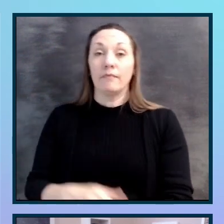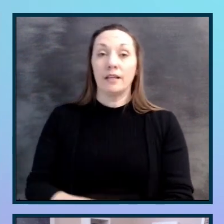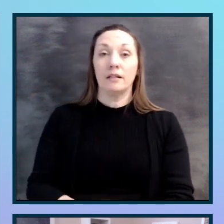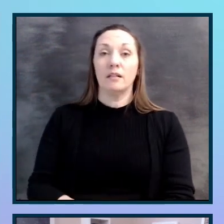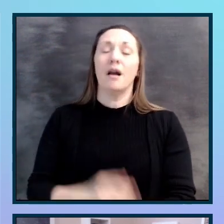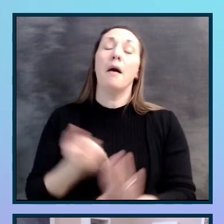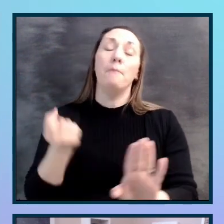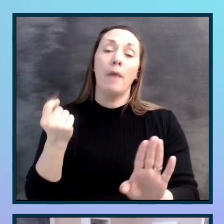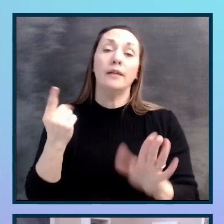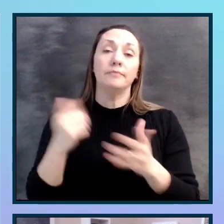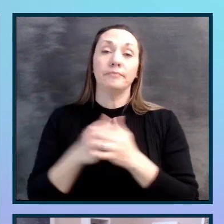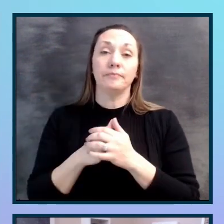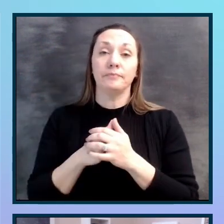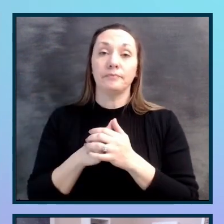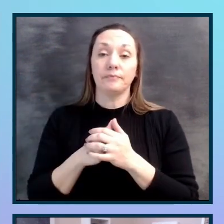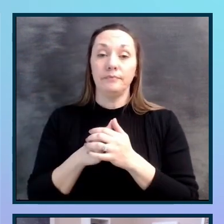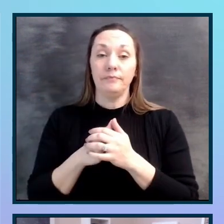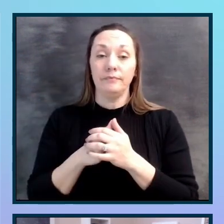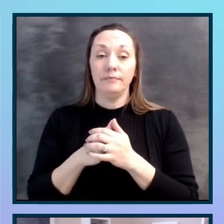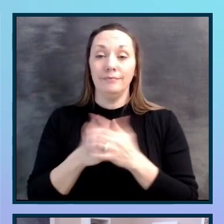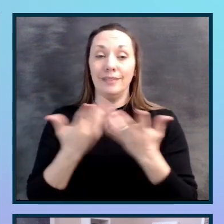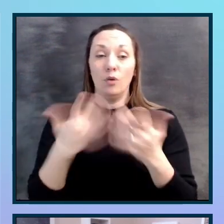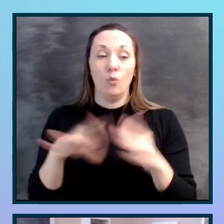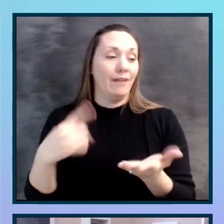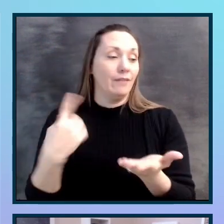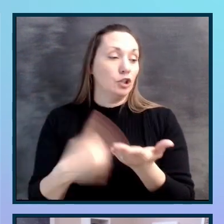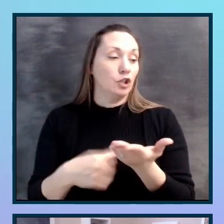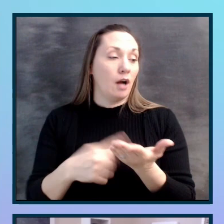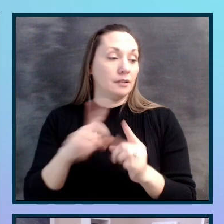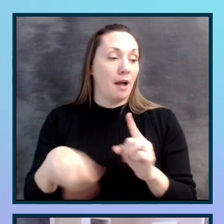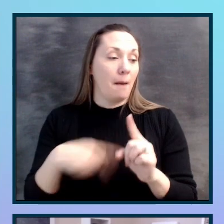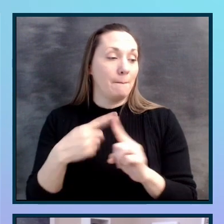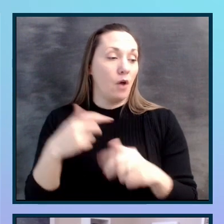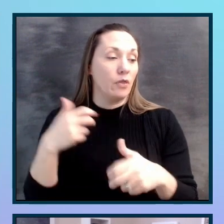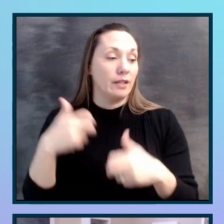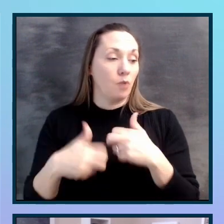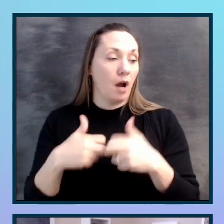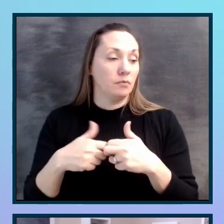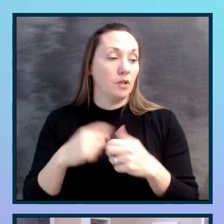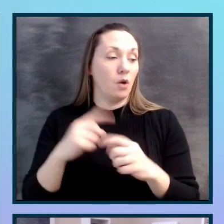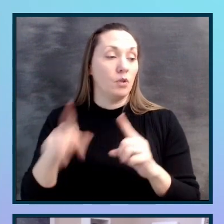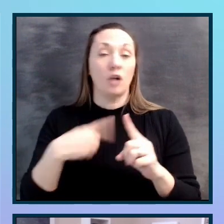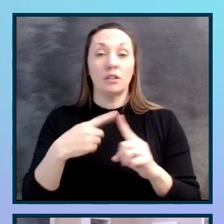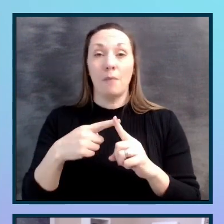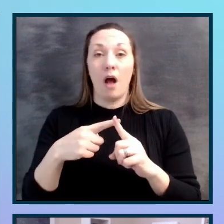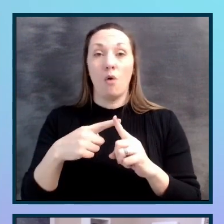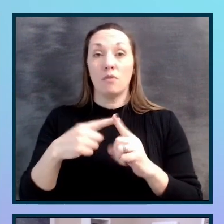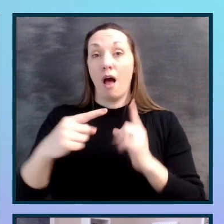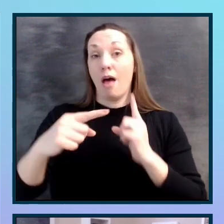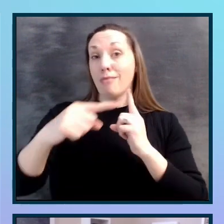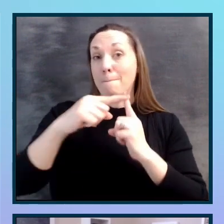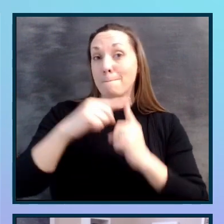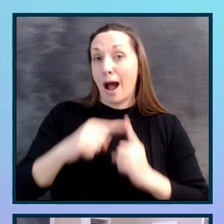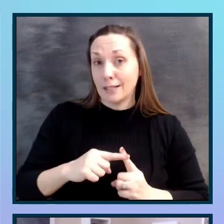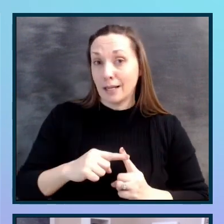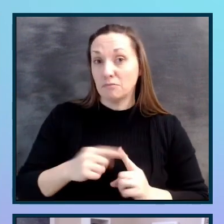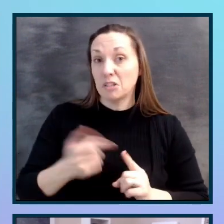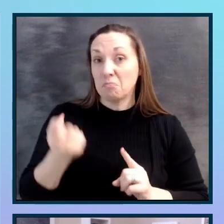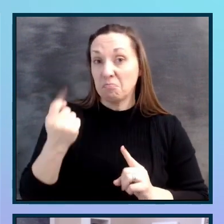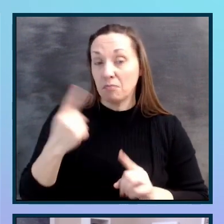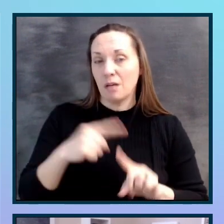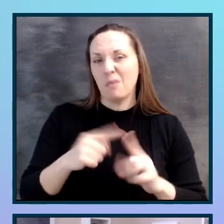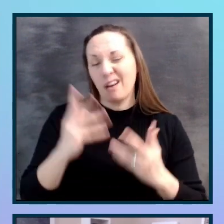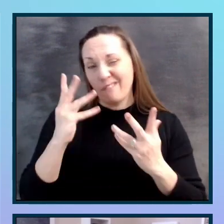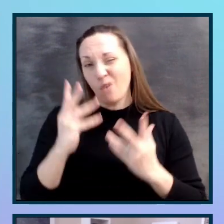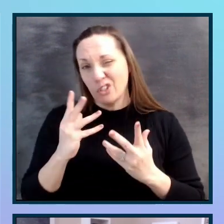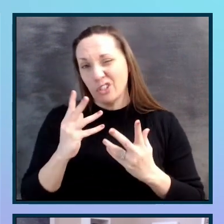But we've talked about these problems, about the positives, but unfortunately, with